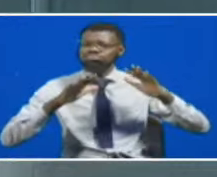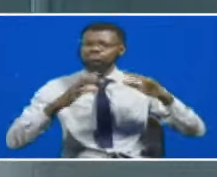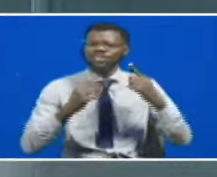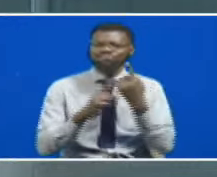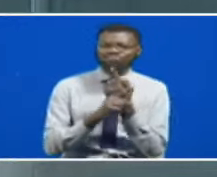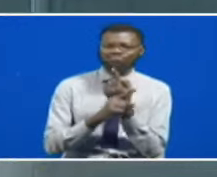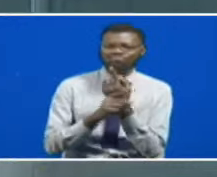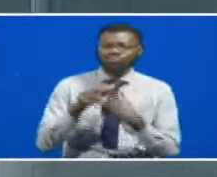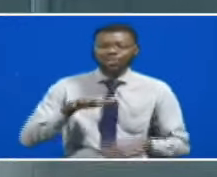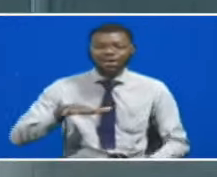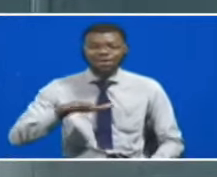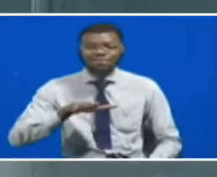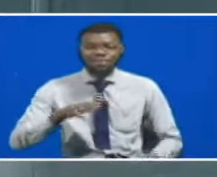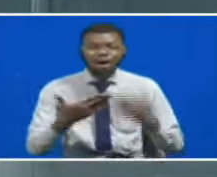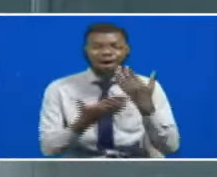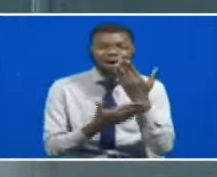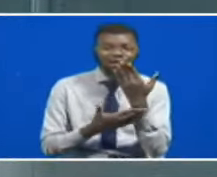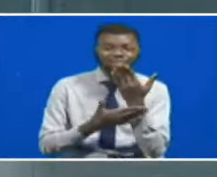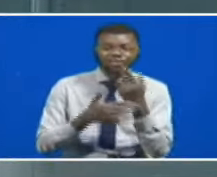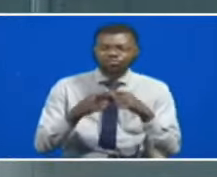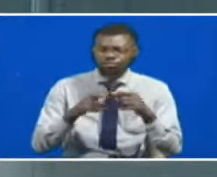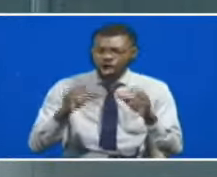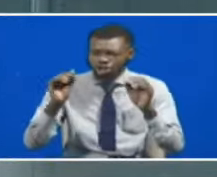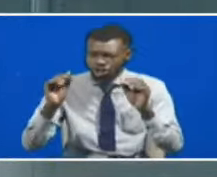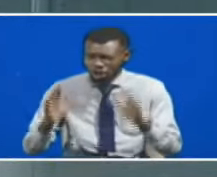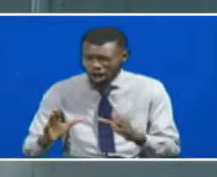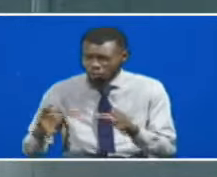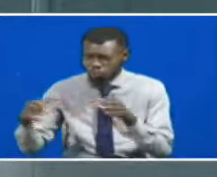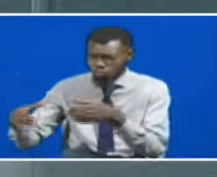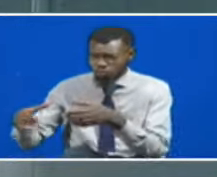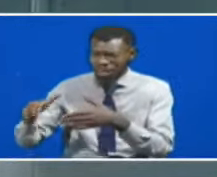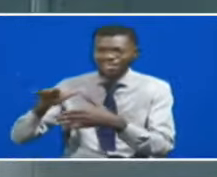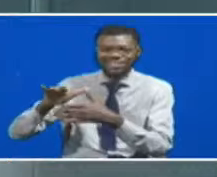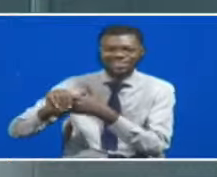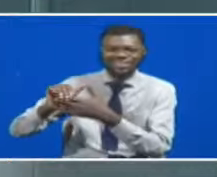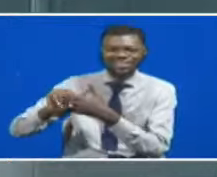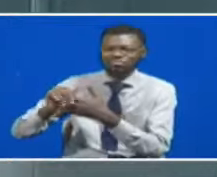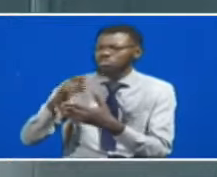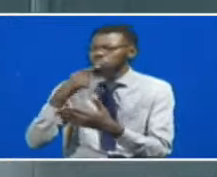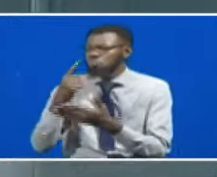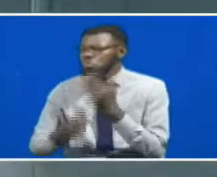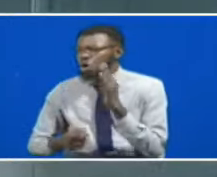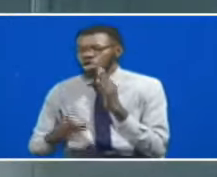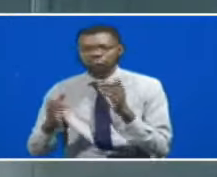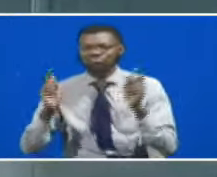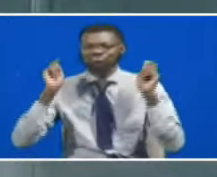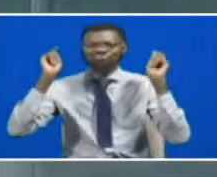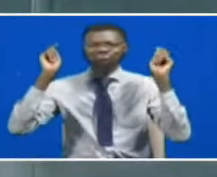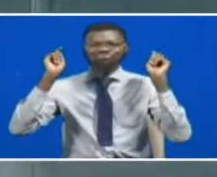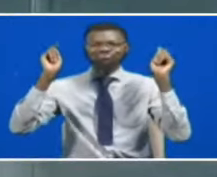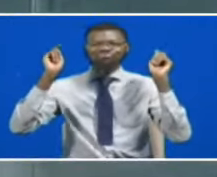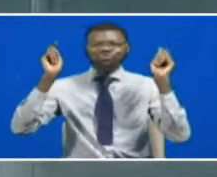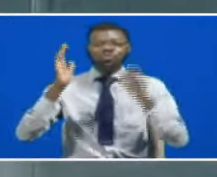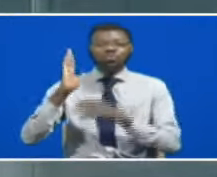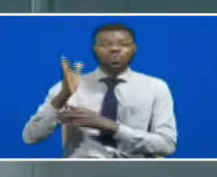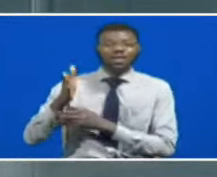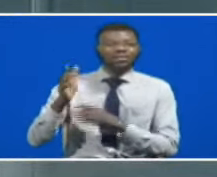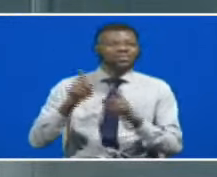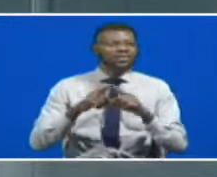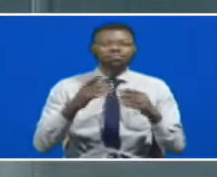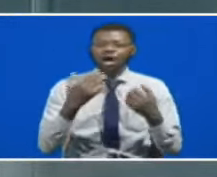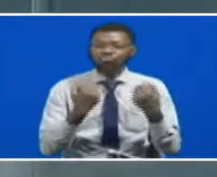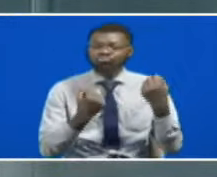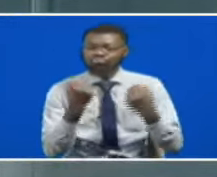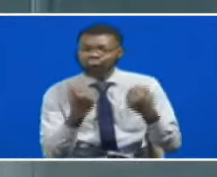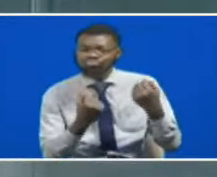country, threats by intern teachers to disrupt resumption of studies, and the Transport Ministry having maintained that it